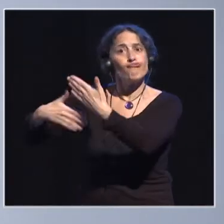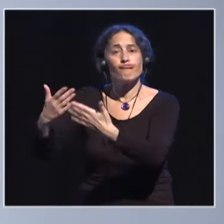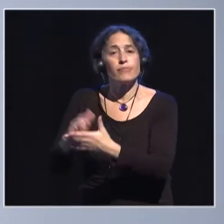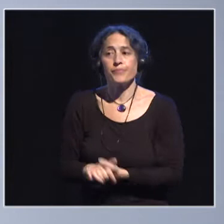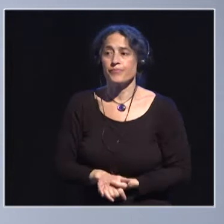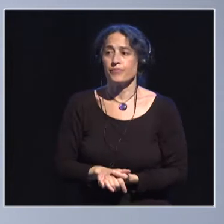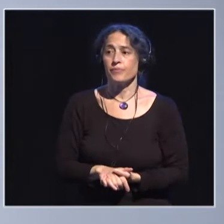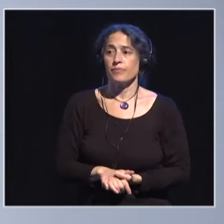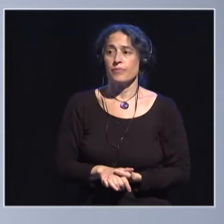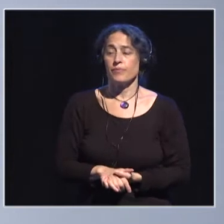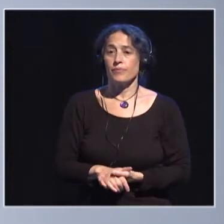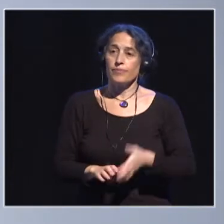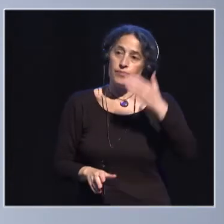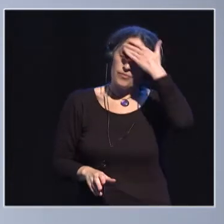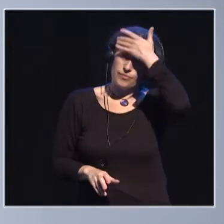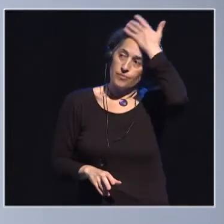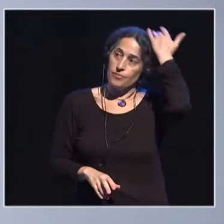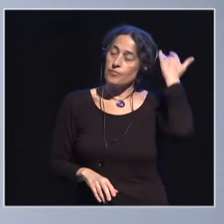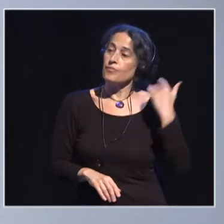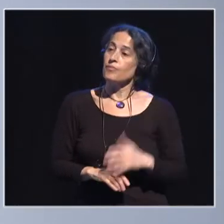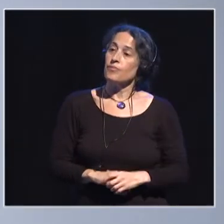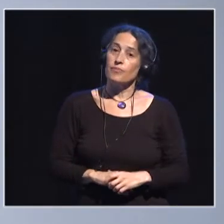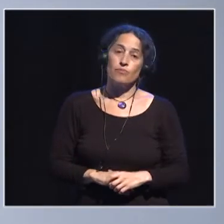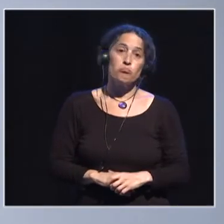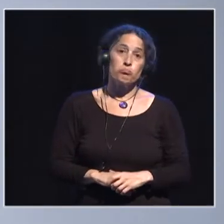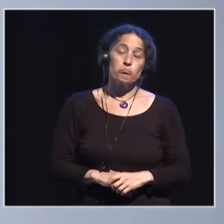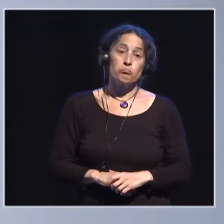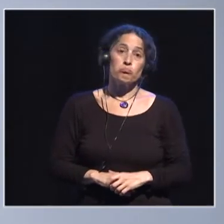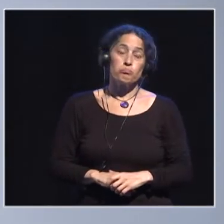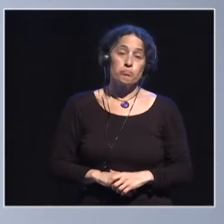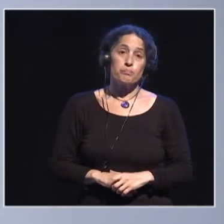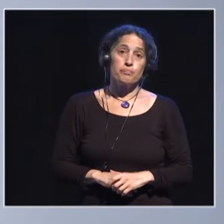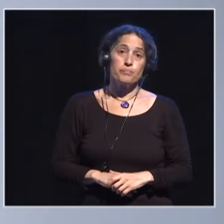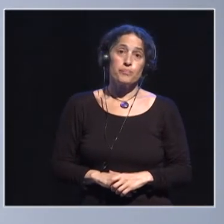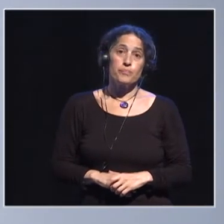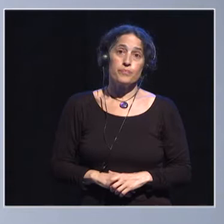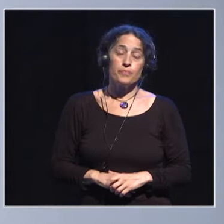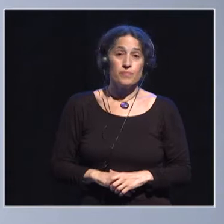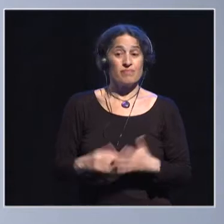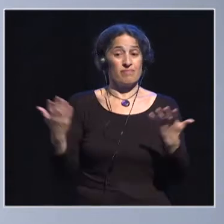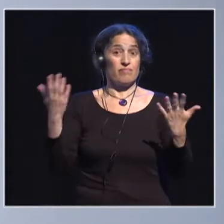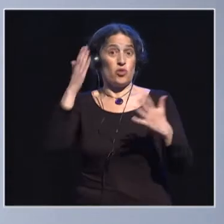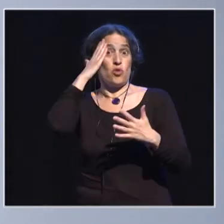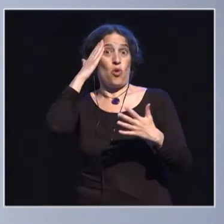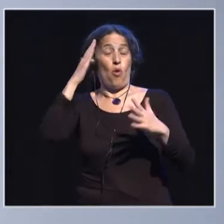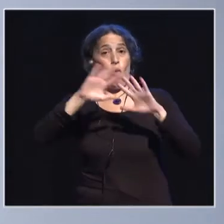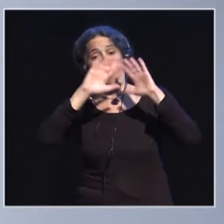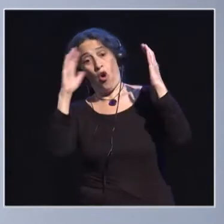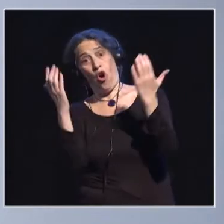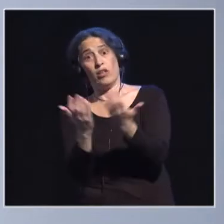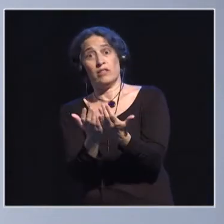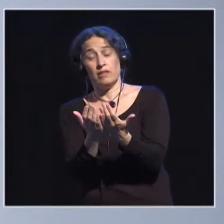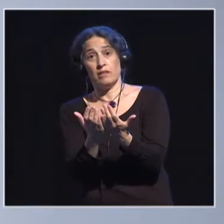Presently, technology is more than 50% of the world don't have access